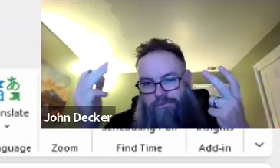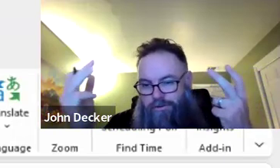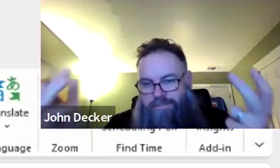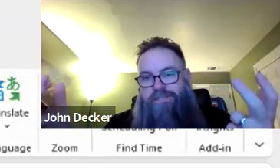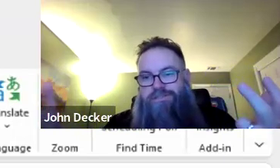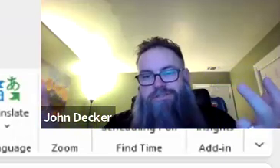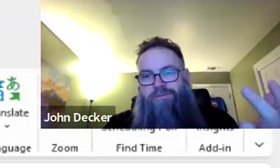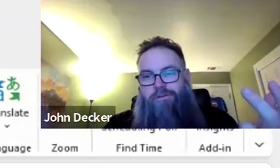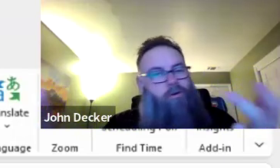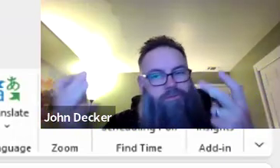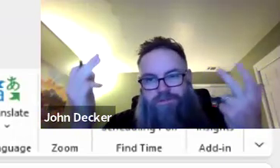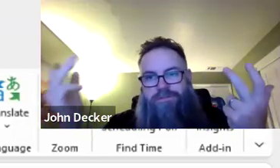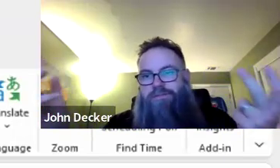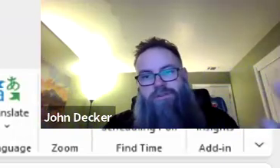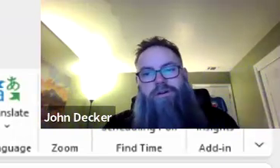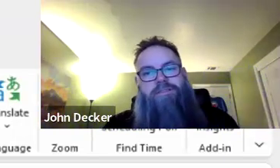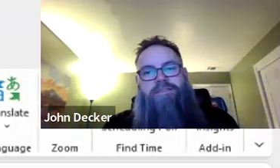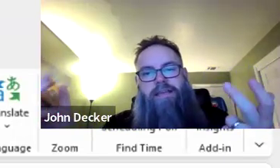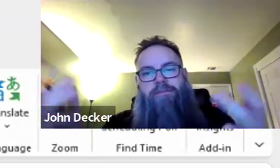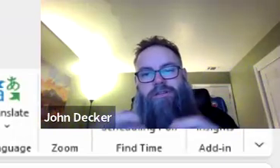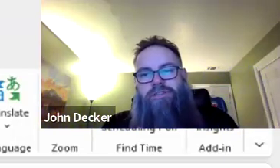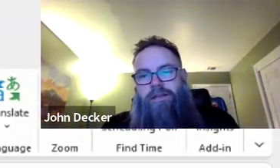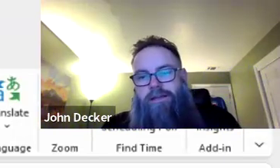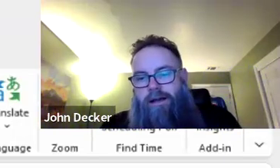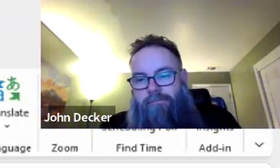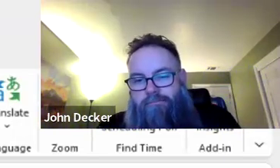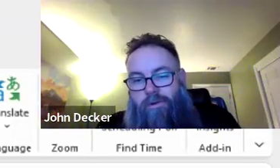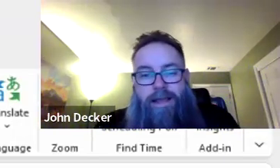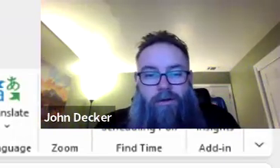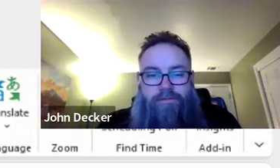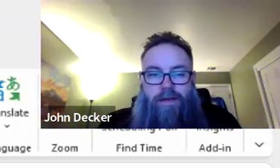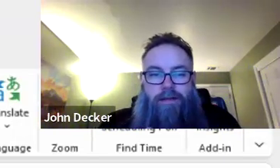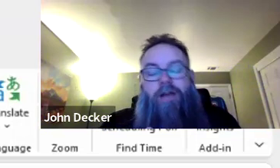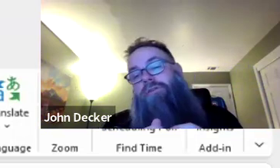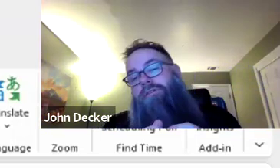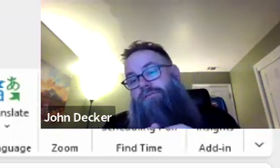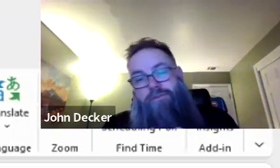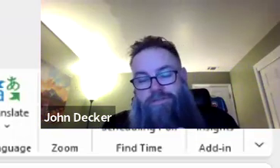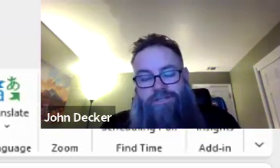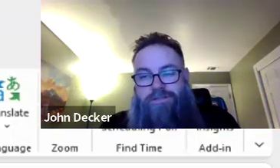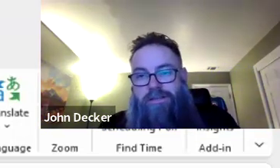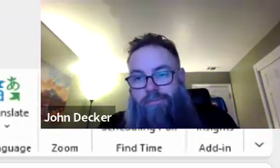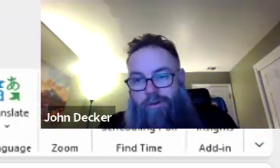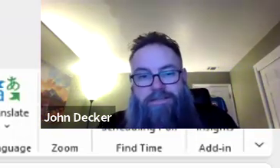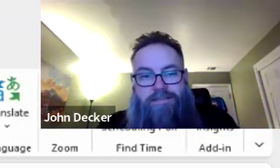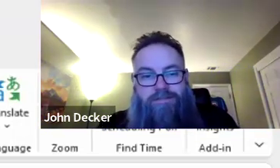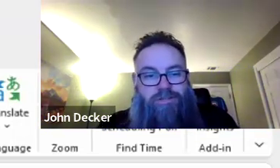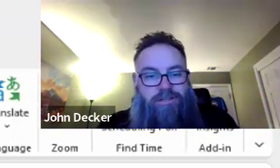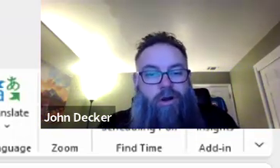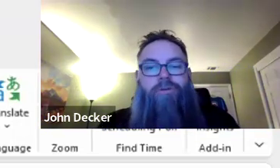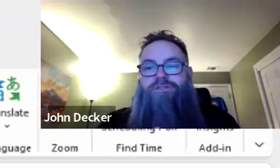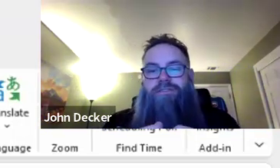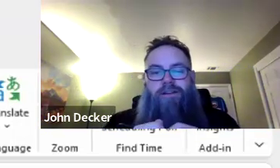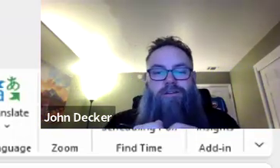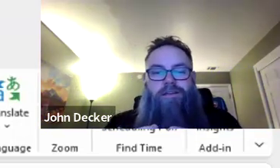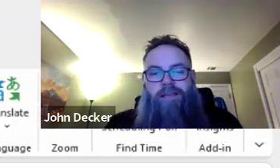of our new vendorizations for all the regional centers across the state, which right now we've got hundreds of vendorizations in process just